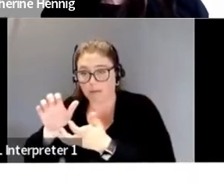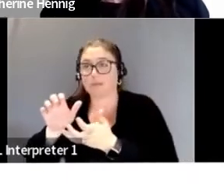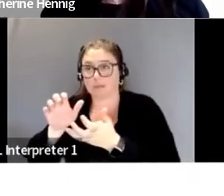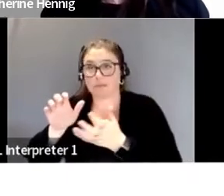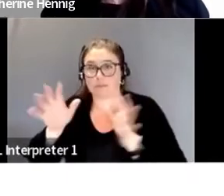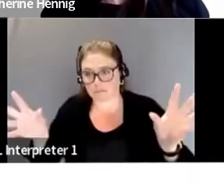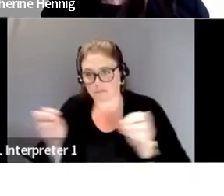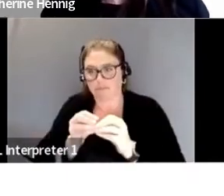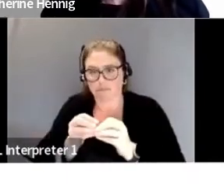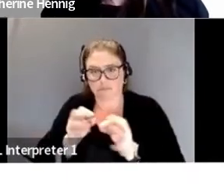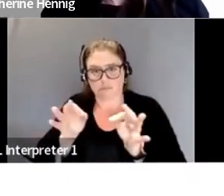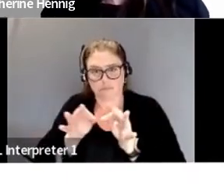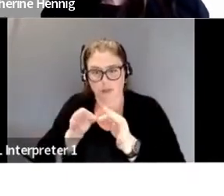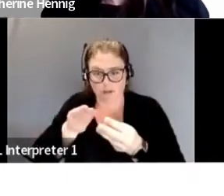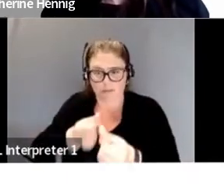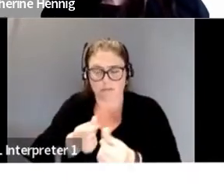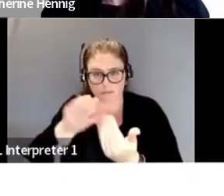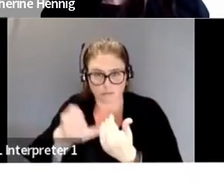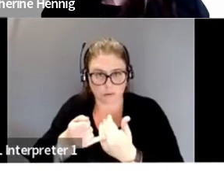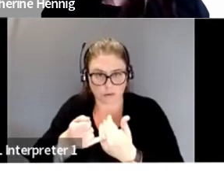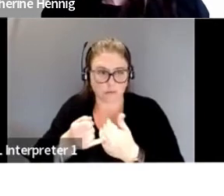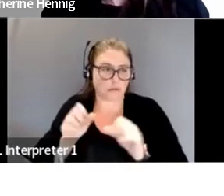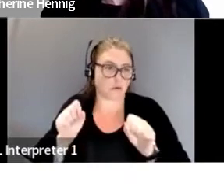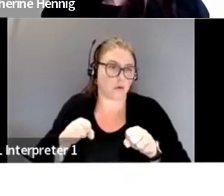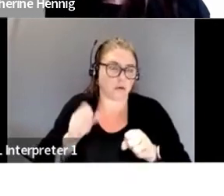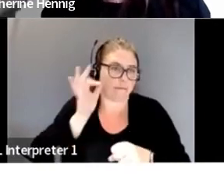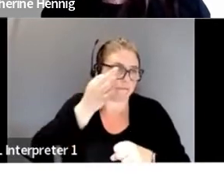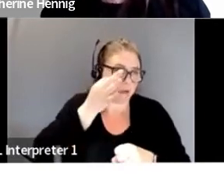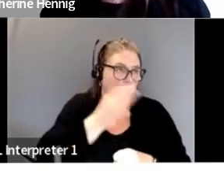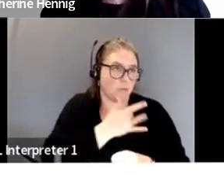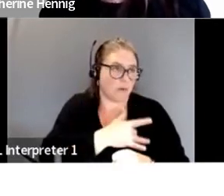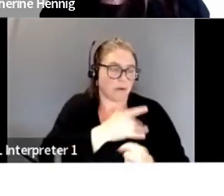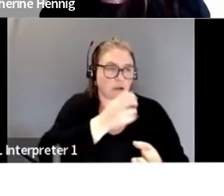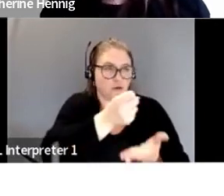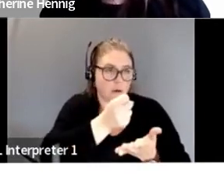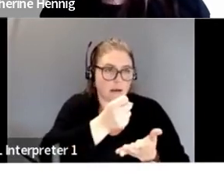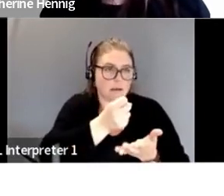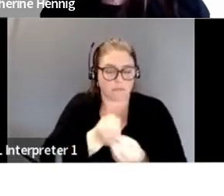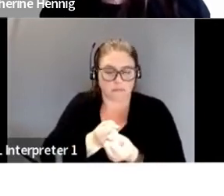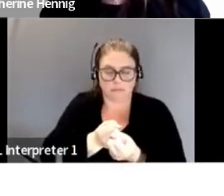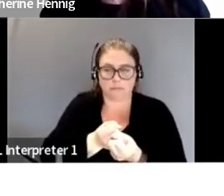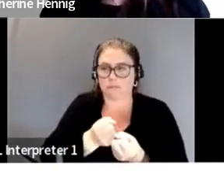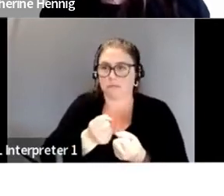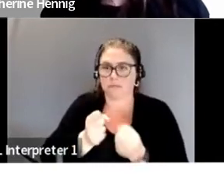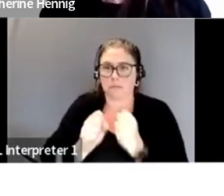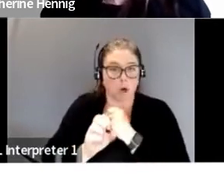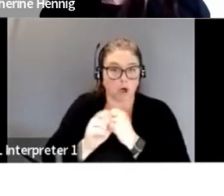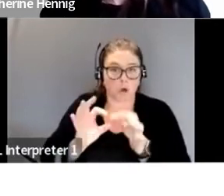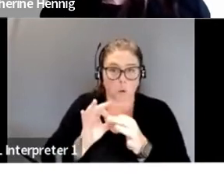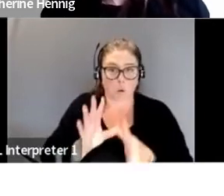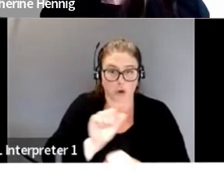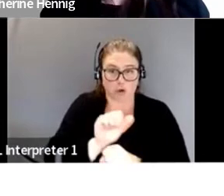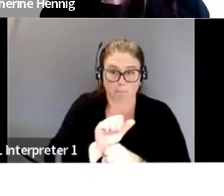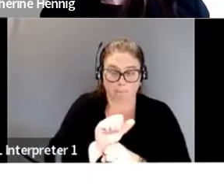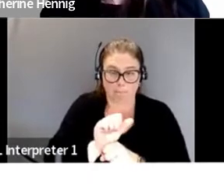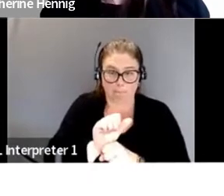So for example, you could have a federal and a provincial grant to fund the salary of your marketing coordinator, but you could not have two federal